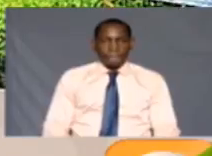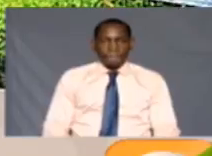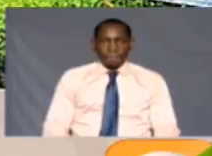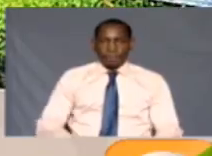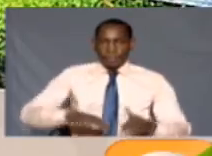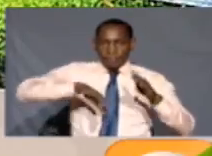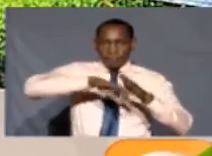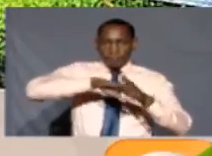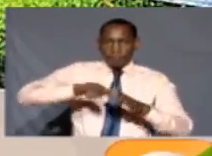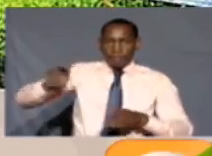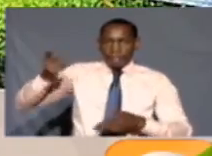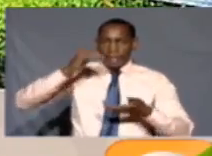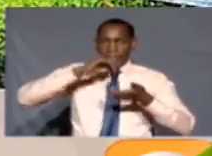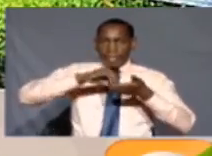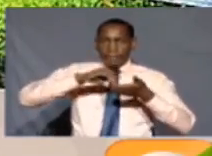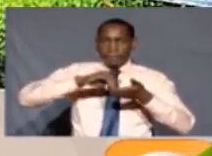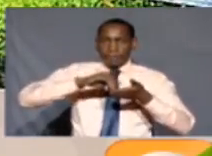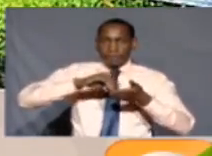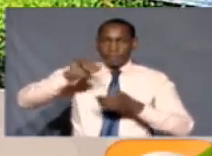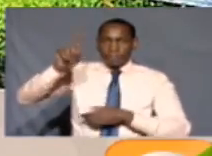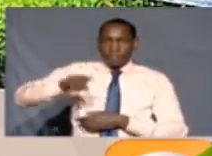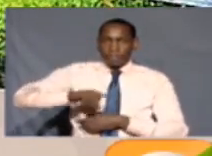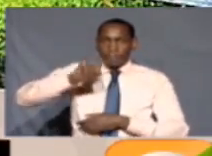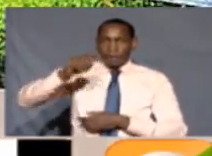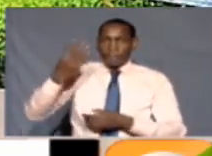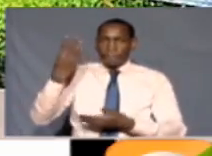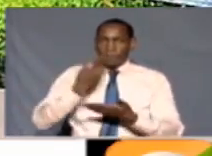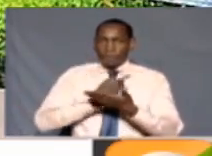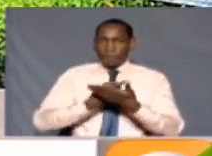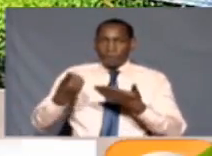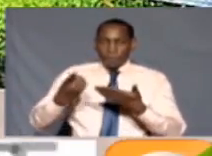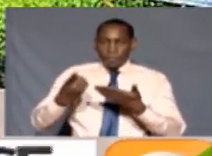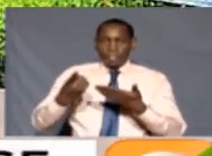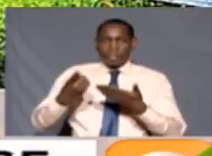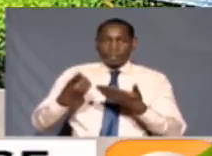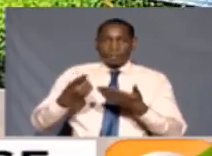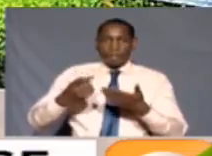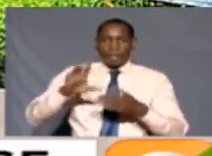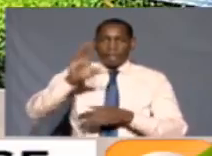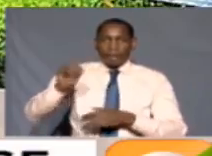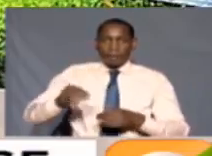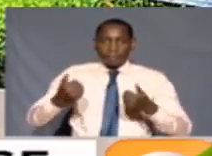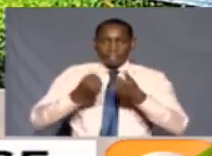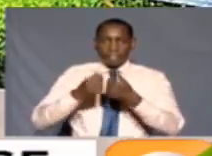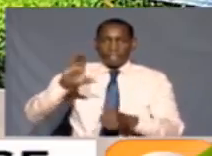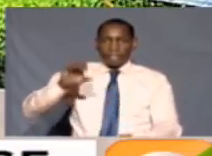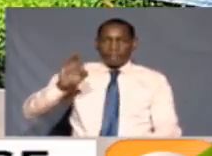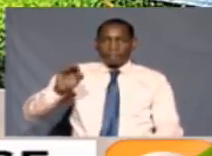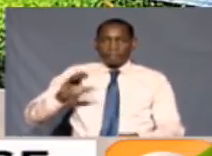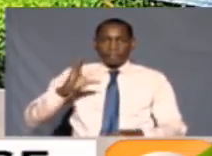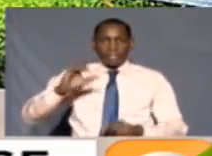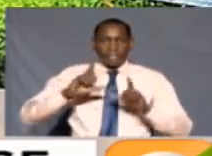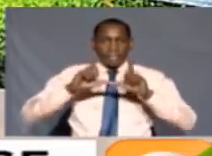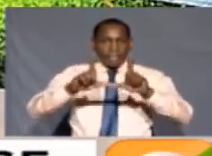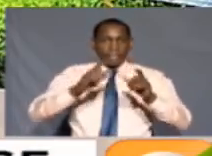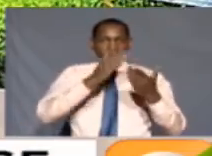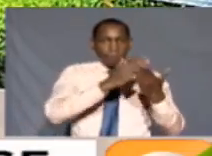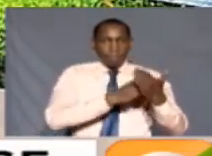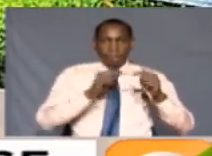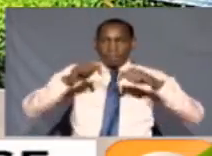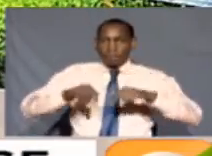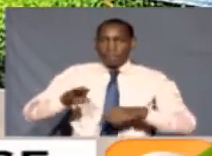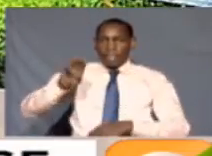Now, the Football Kenya Federation rolled out a four-week Confederation of African Football CAF C license course earlier today